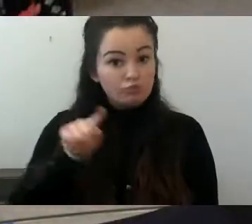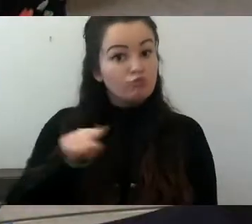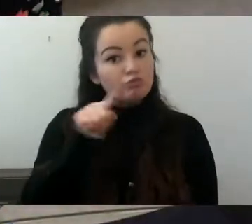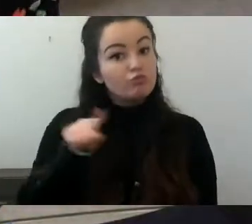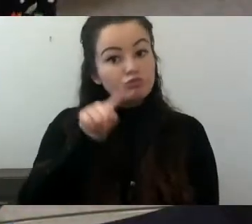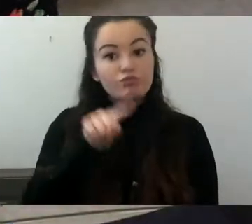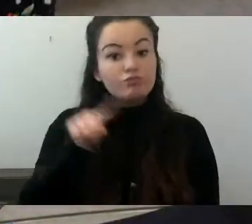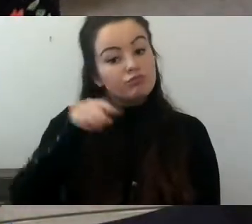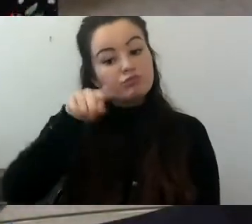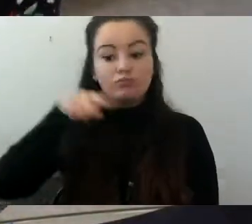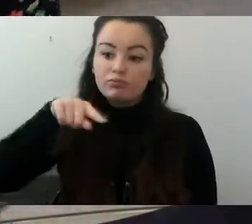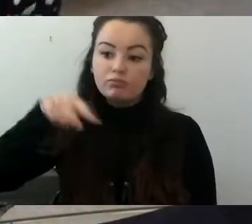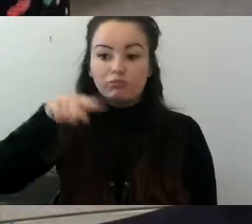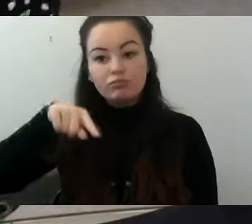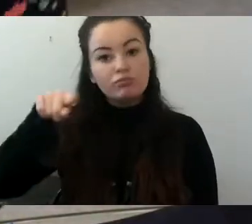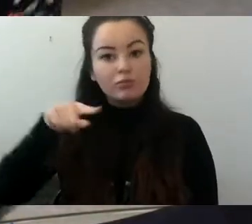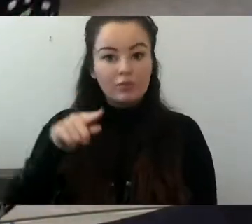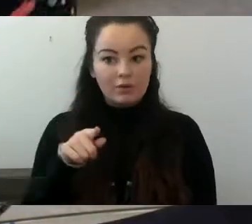that and just